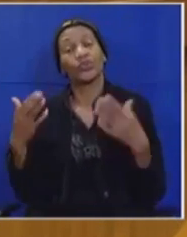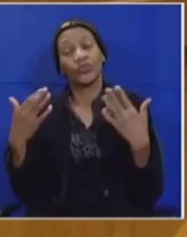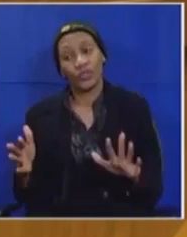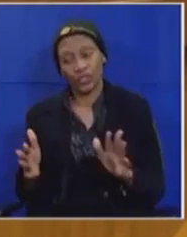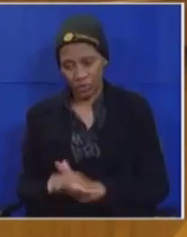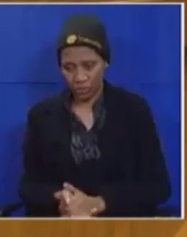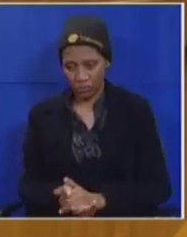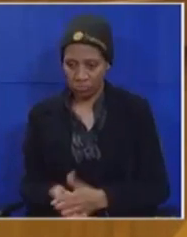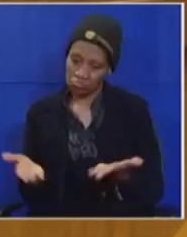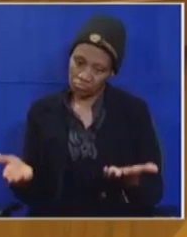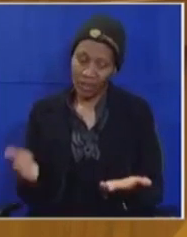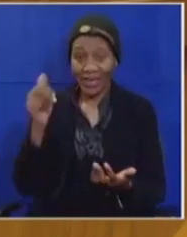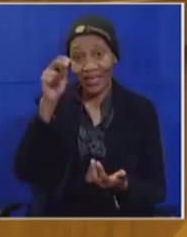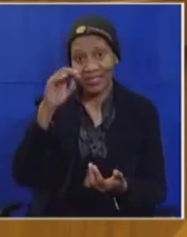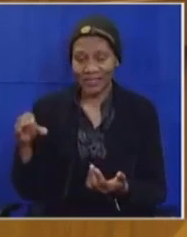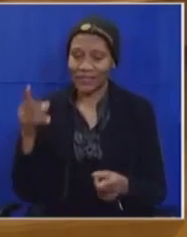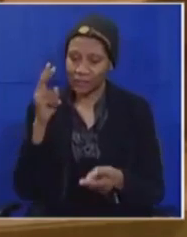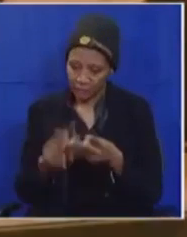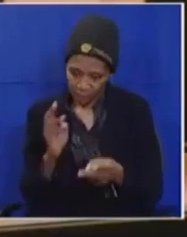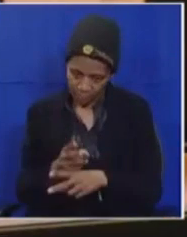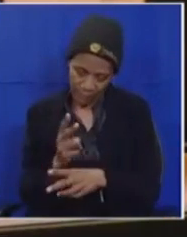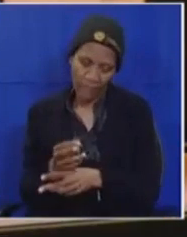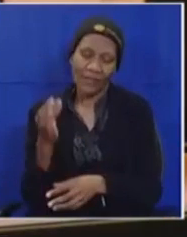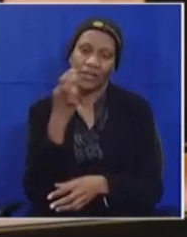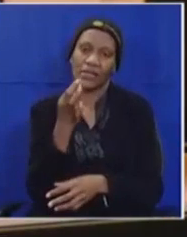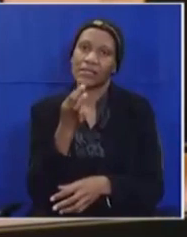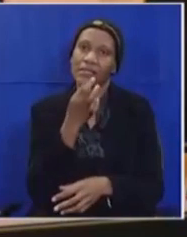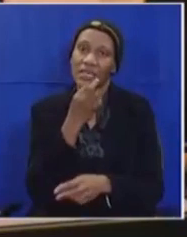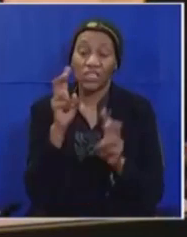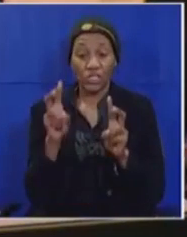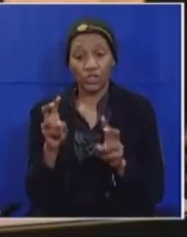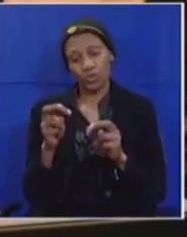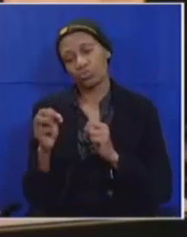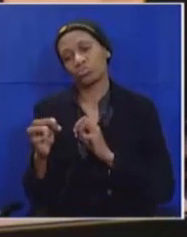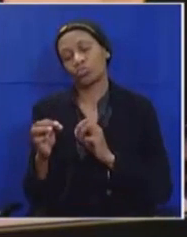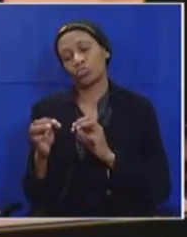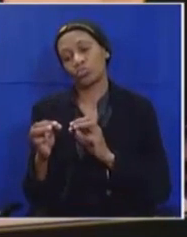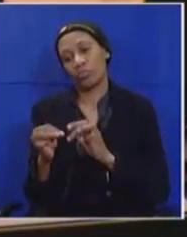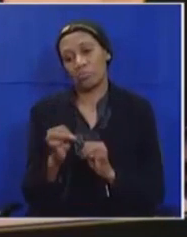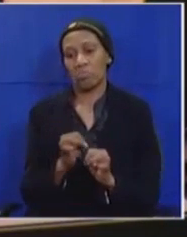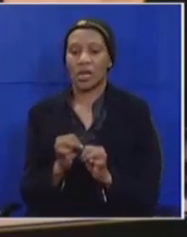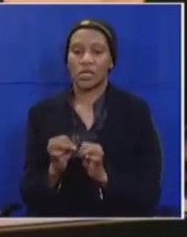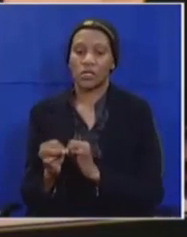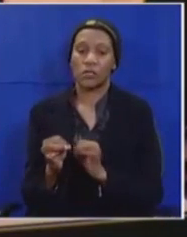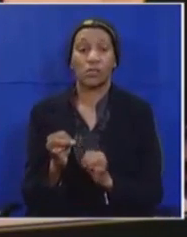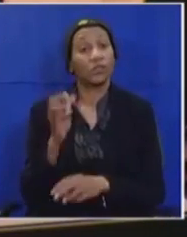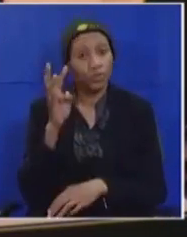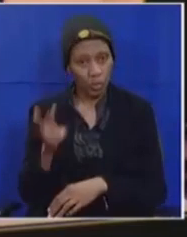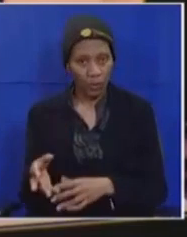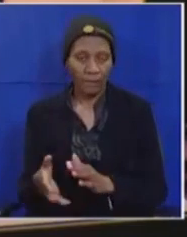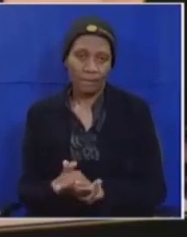the ANC has also said it is going to manage this matter as well as it should be